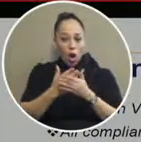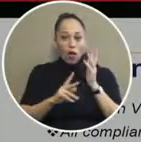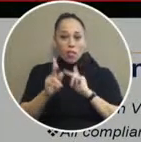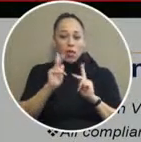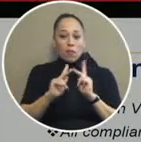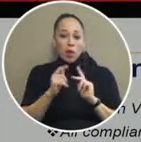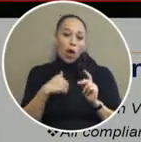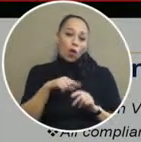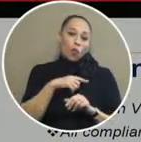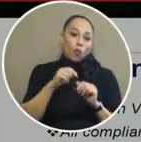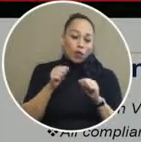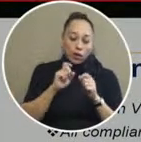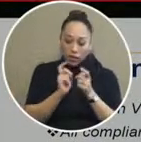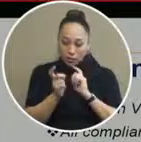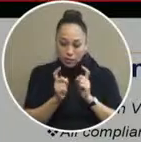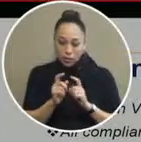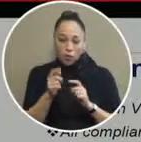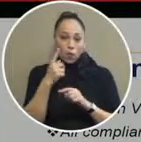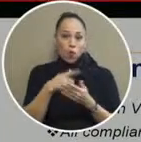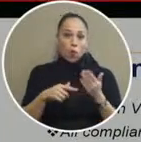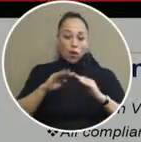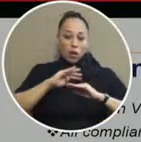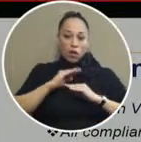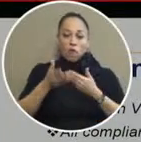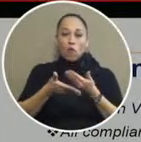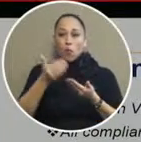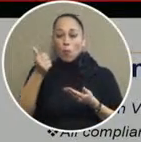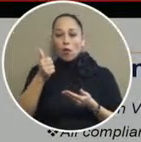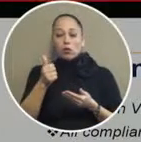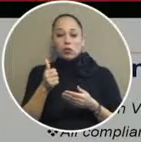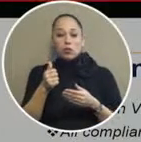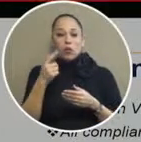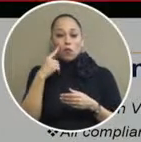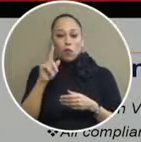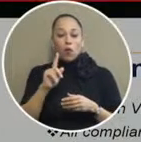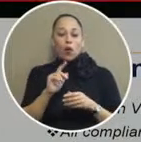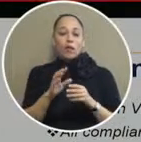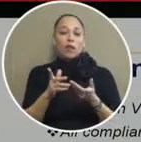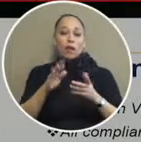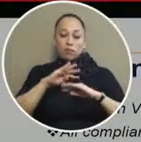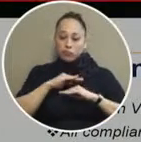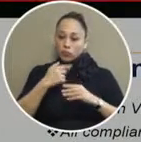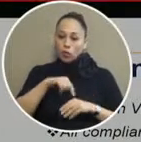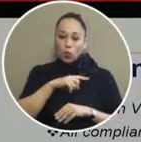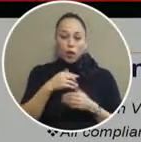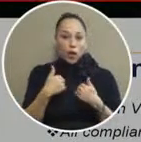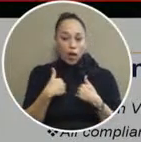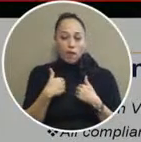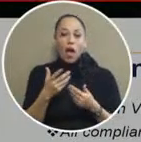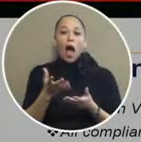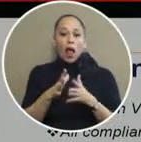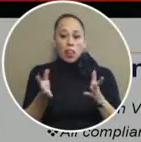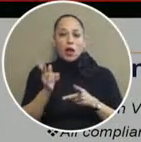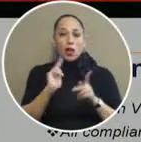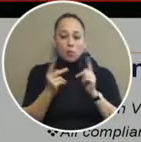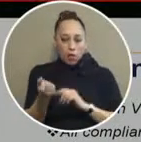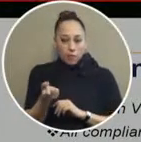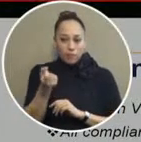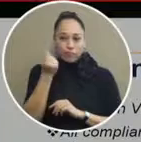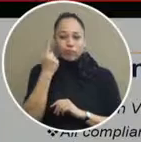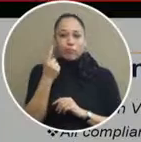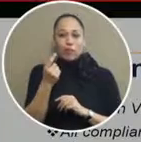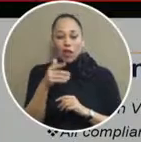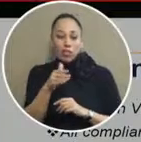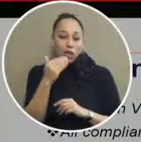residents, and we were able to achieve voluntary compliance with most of the complaints that we got. Once people understood they were in